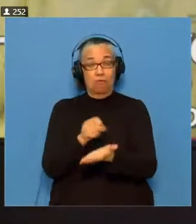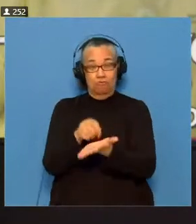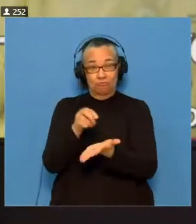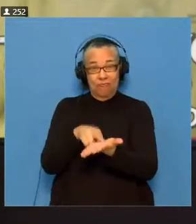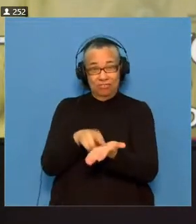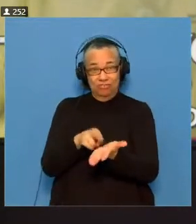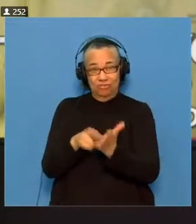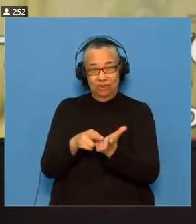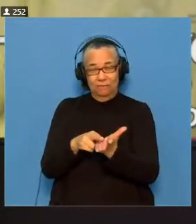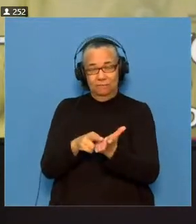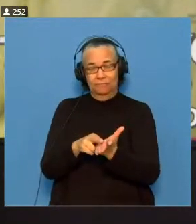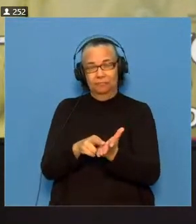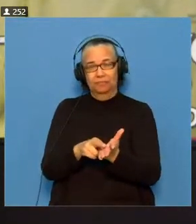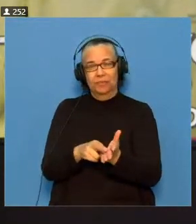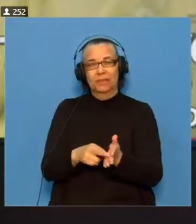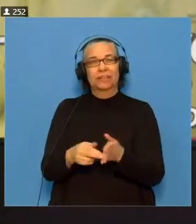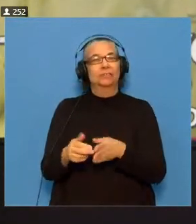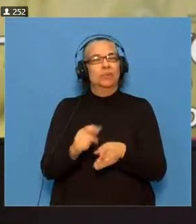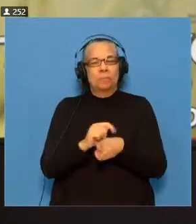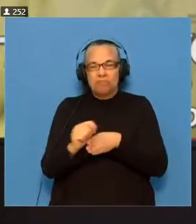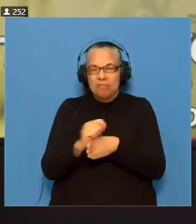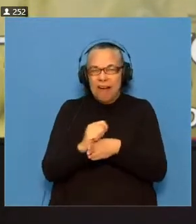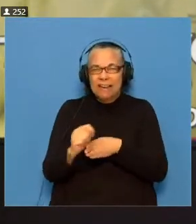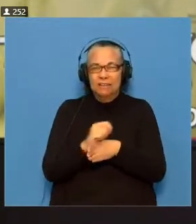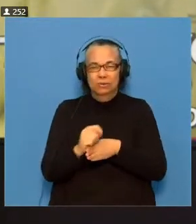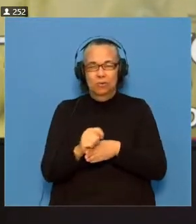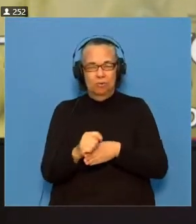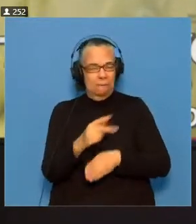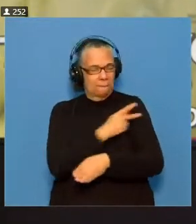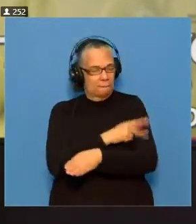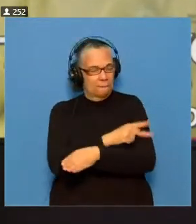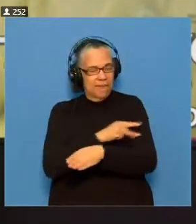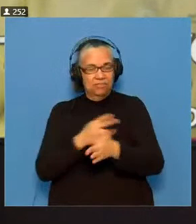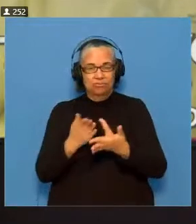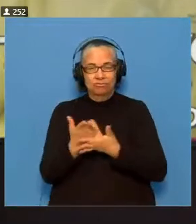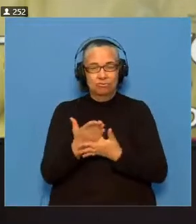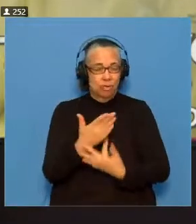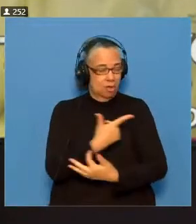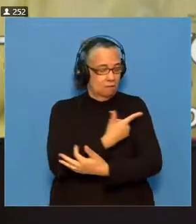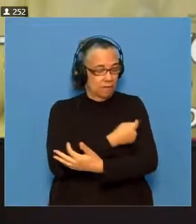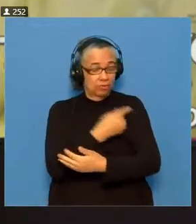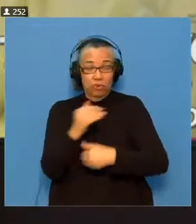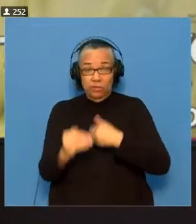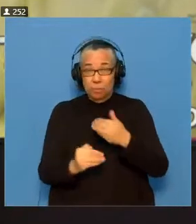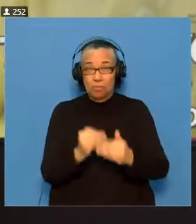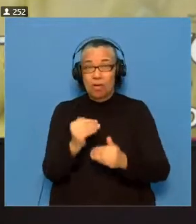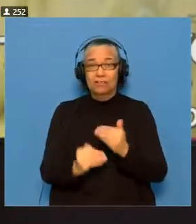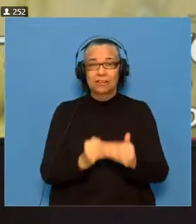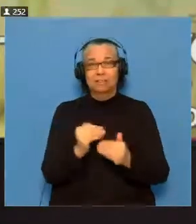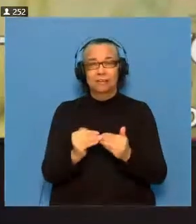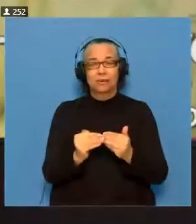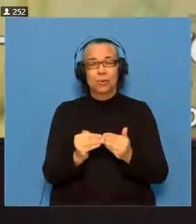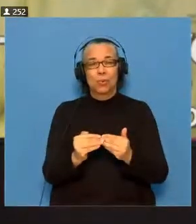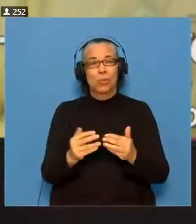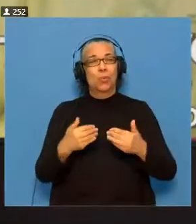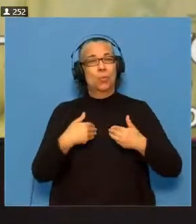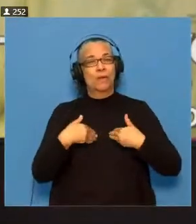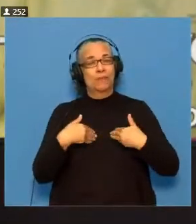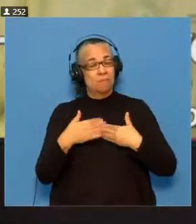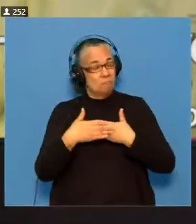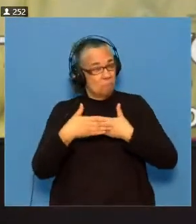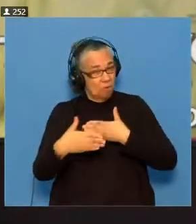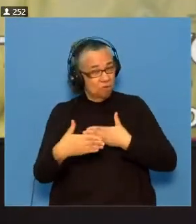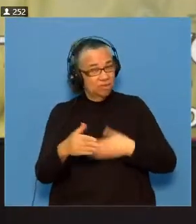limited to the simulated movement of patients through the vaccination process. We will have a